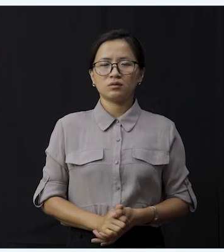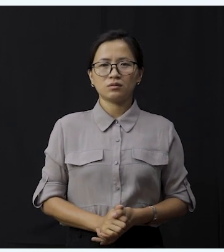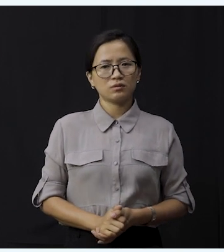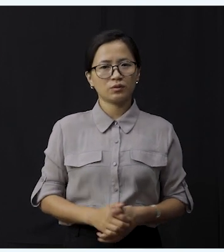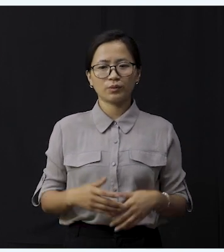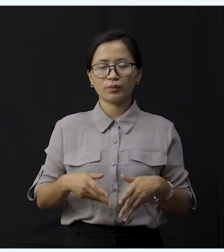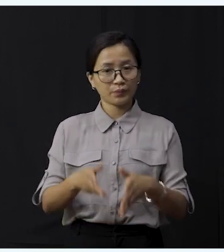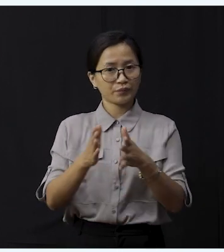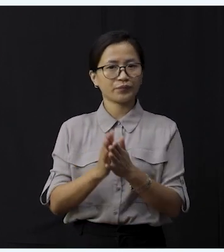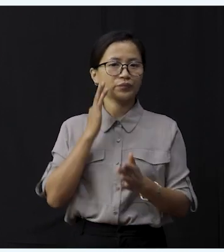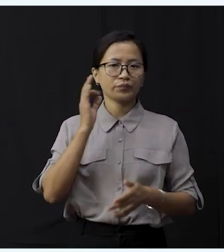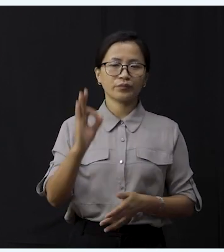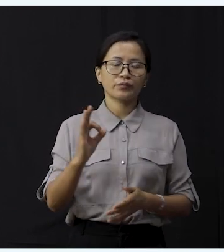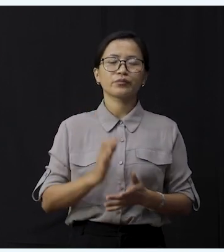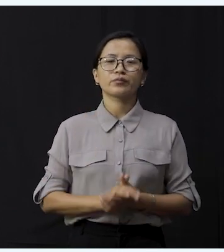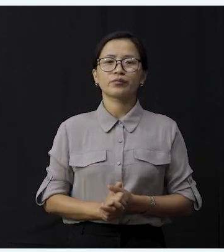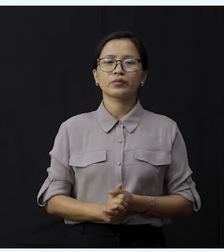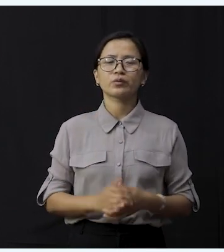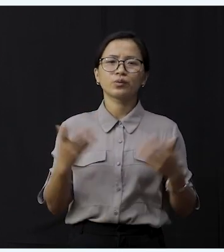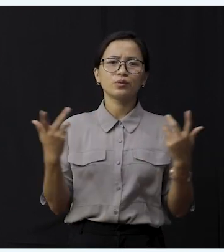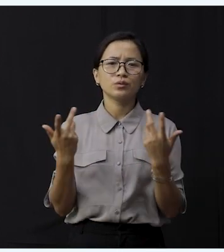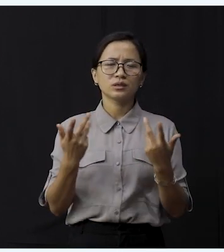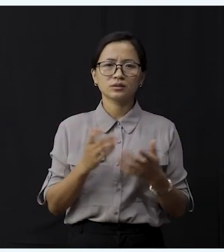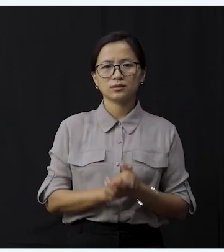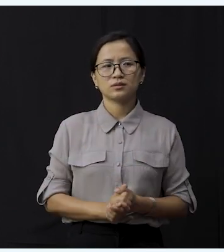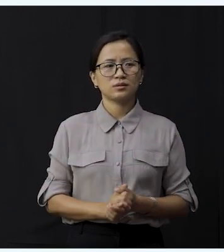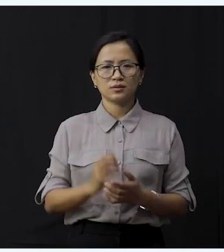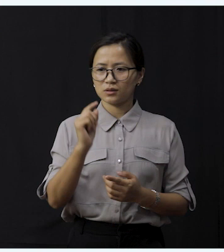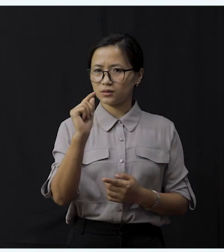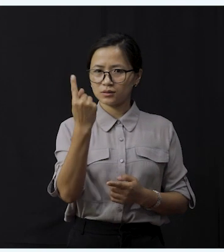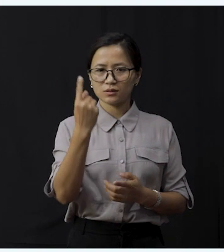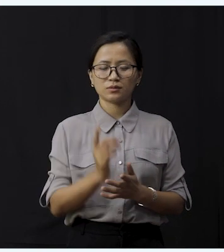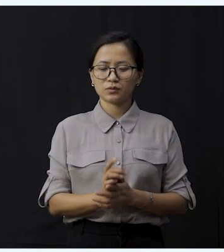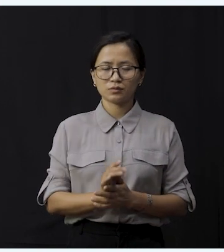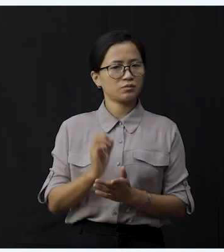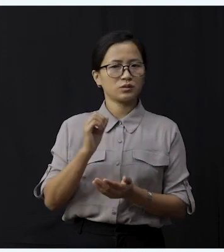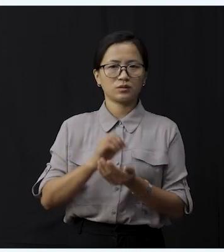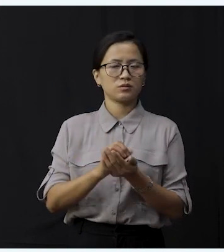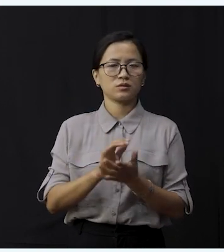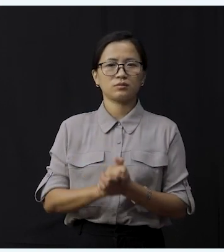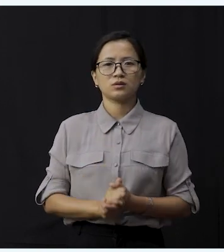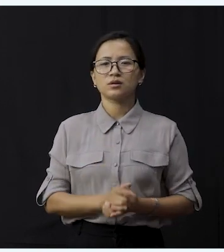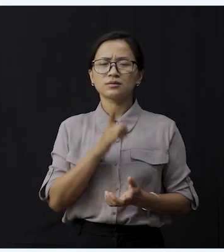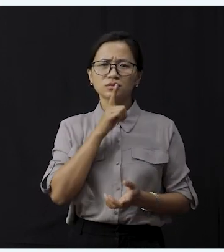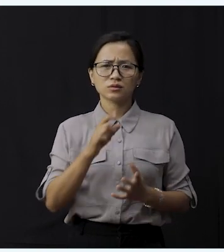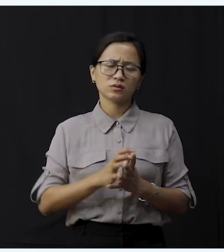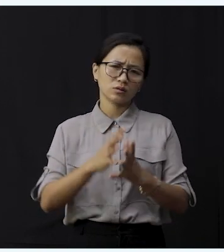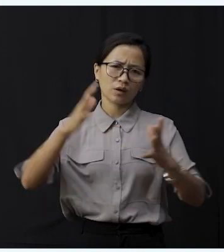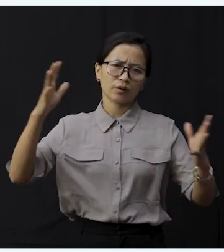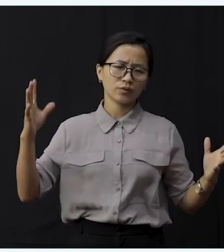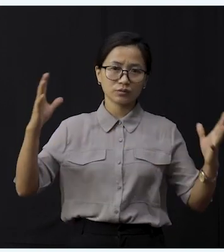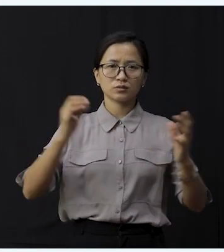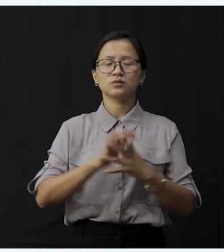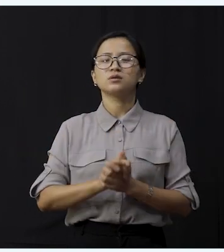why public property is important is that since a single person cannot manage that such a huge